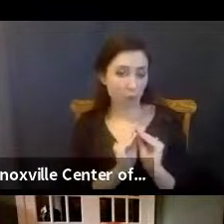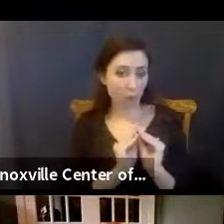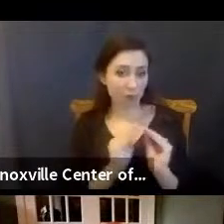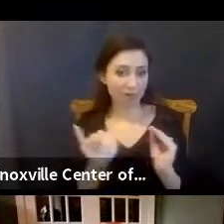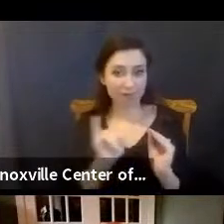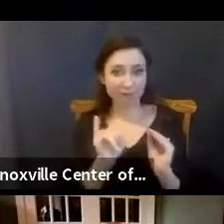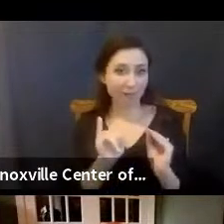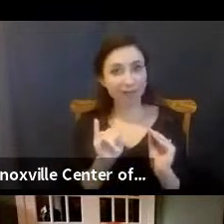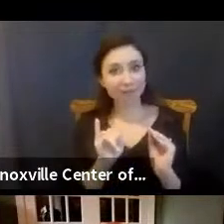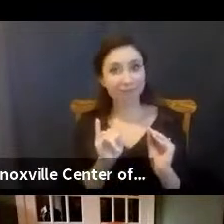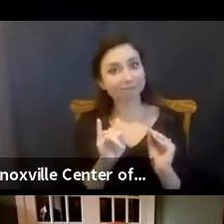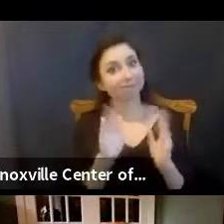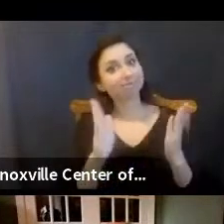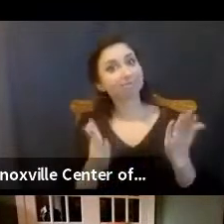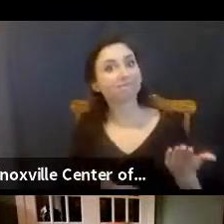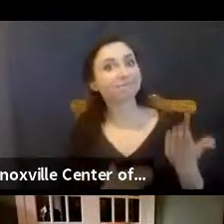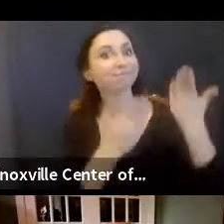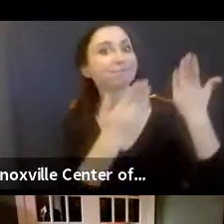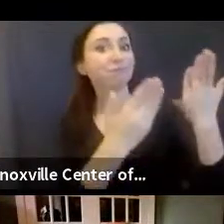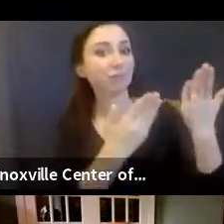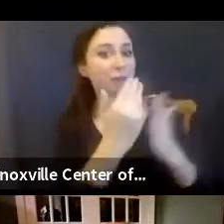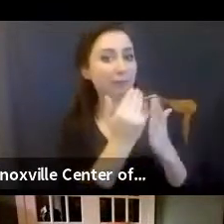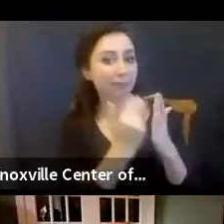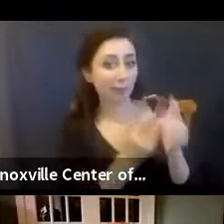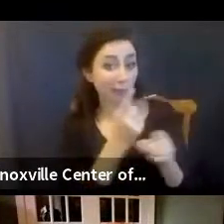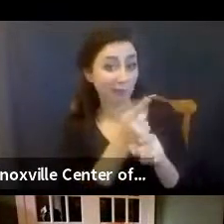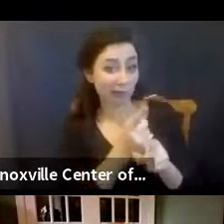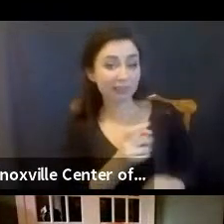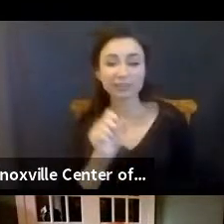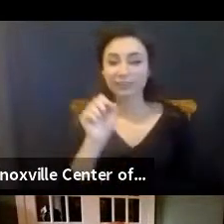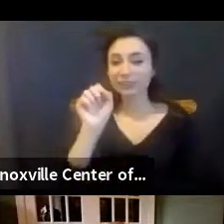highly recommended document, right? Yes, the